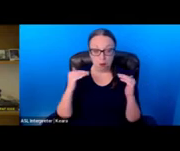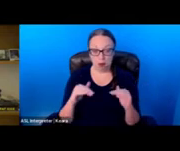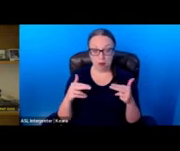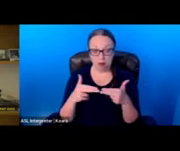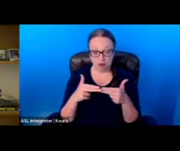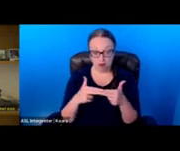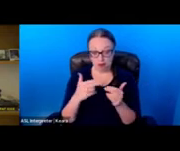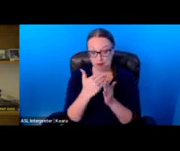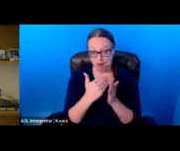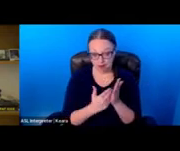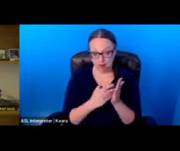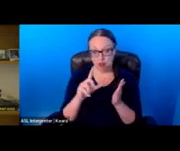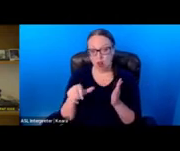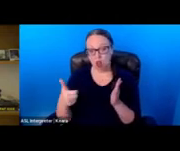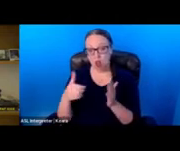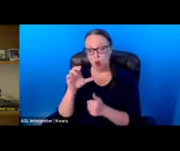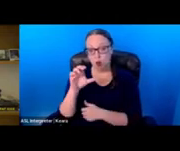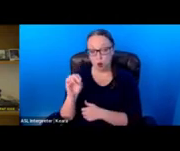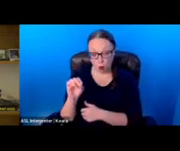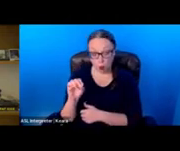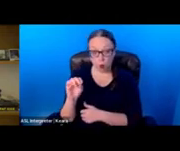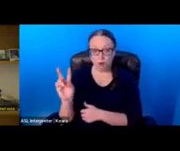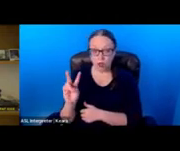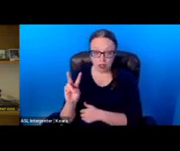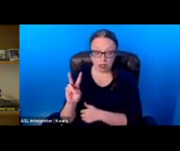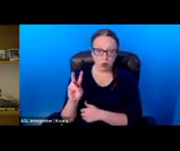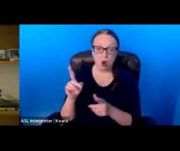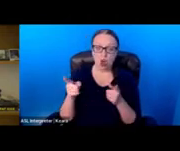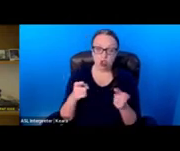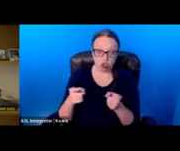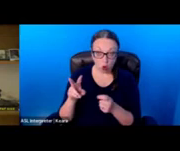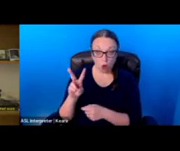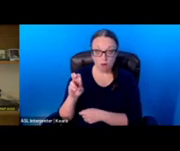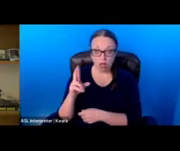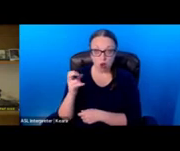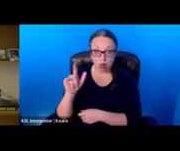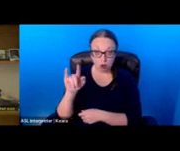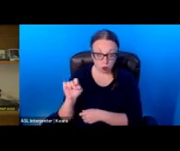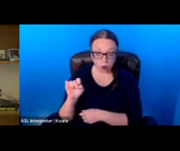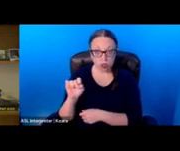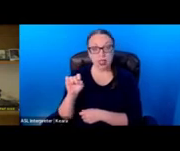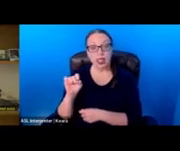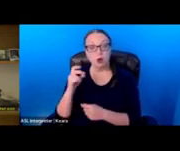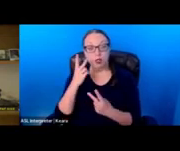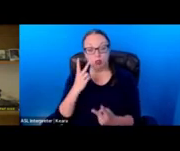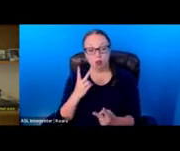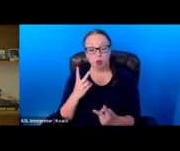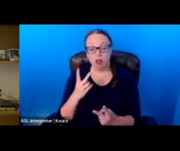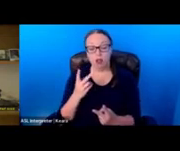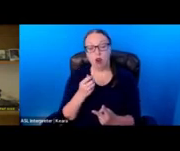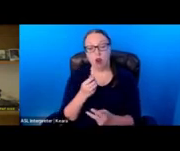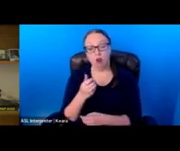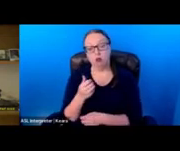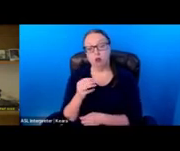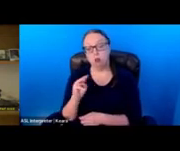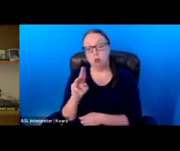I list several covariates, also known as control variables, that we looked at in our multivariate analysis. I group these